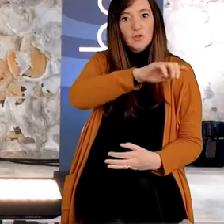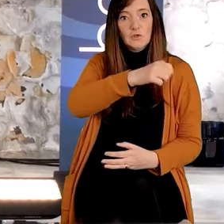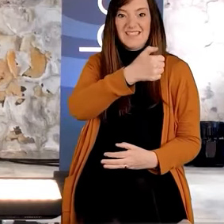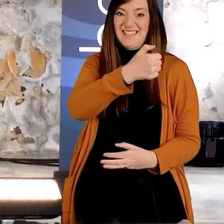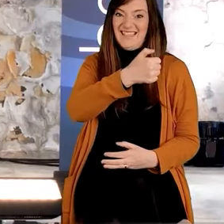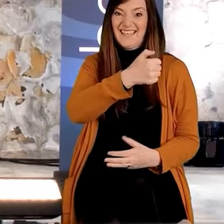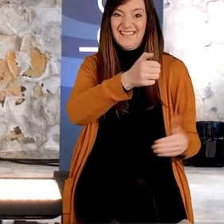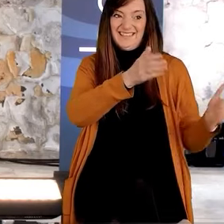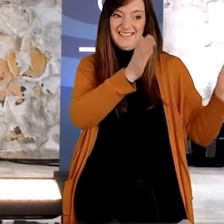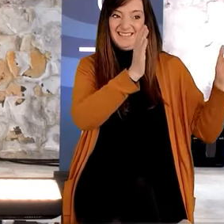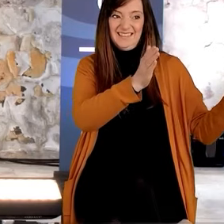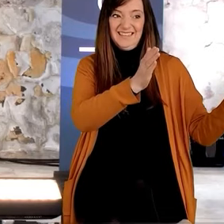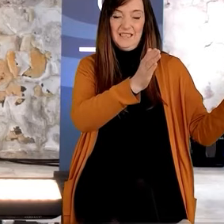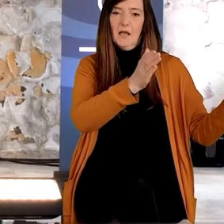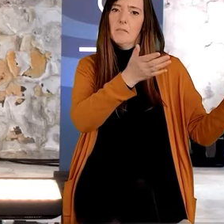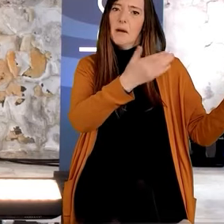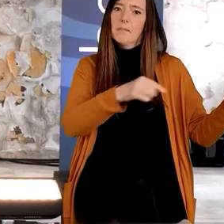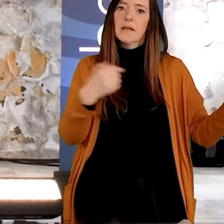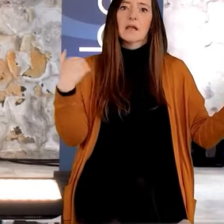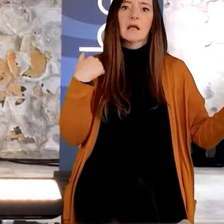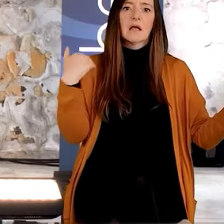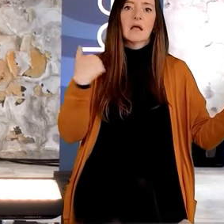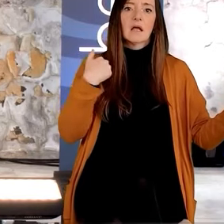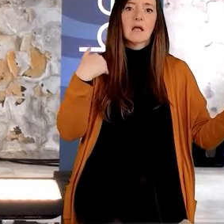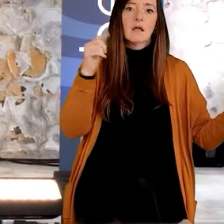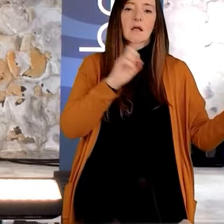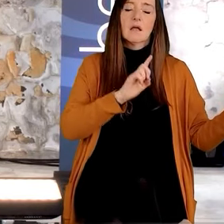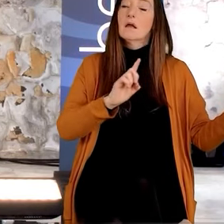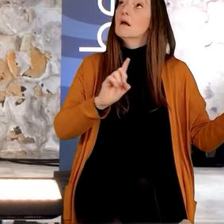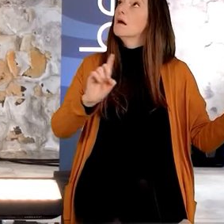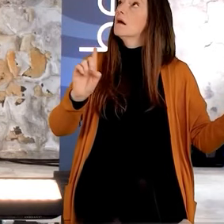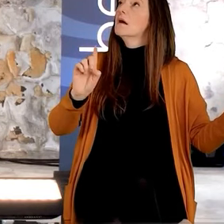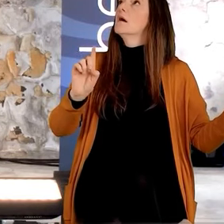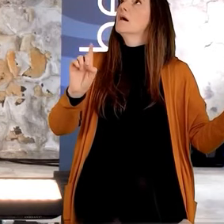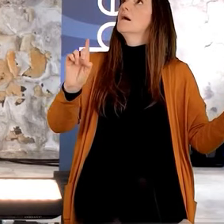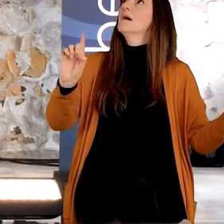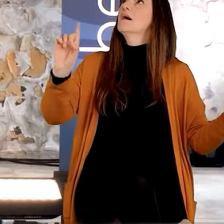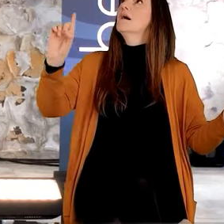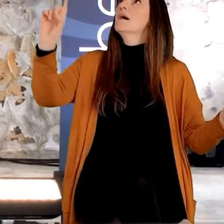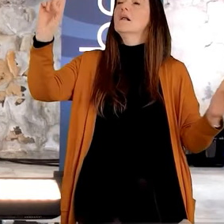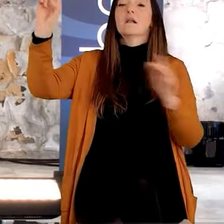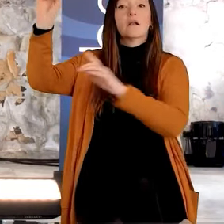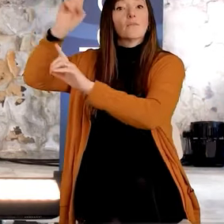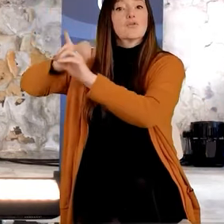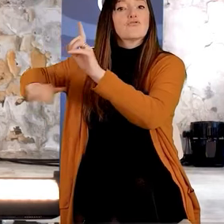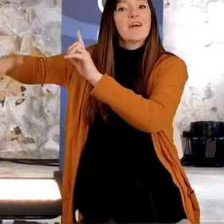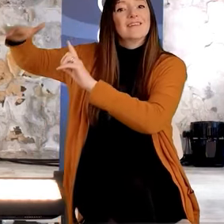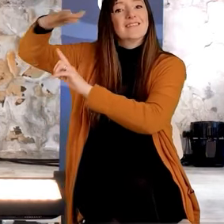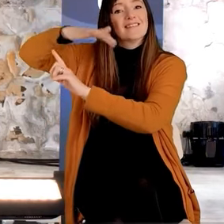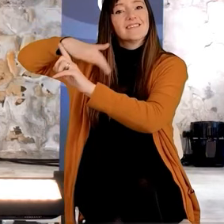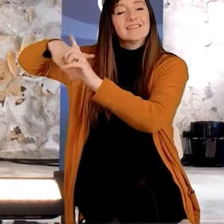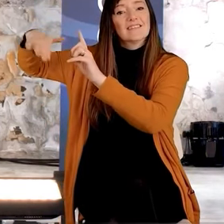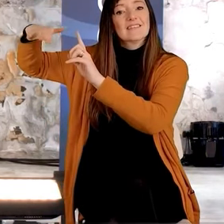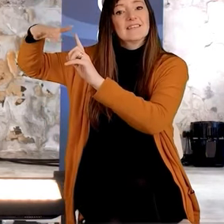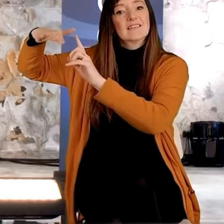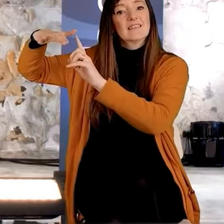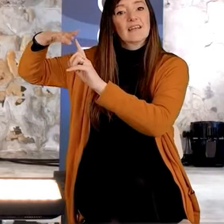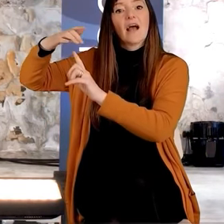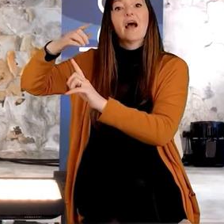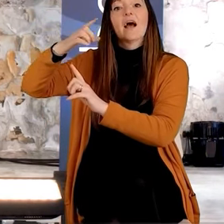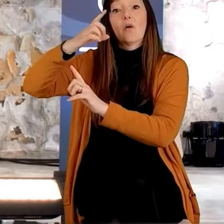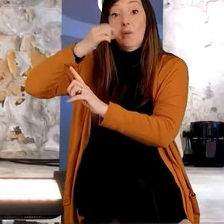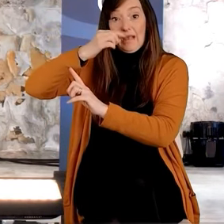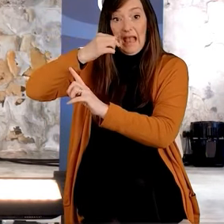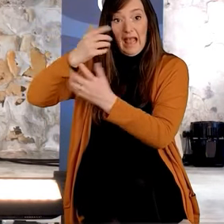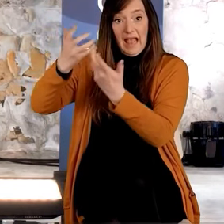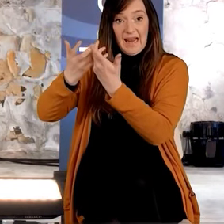by nature, we've heard that invitation to come into God's presence. And most